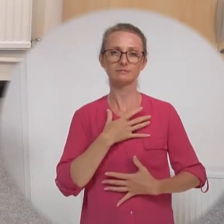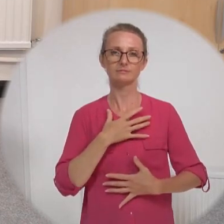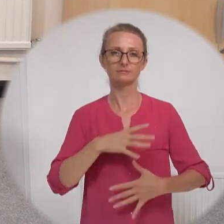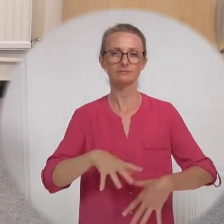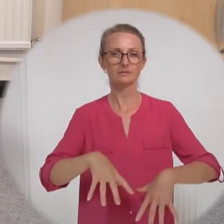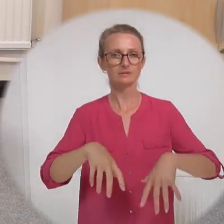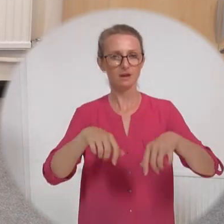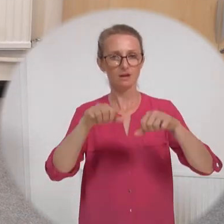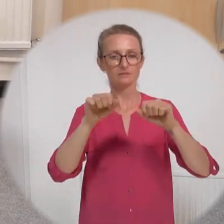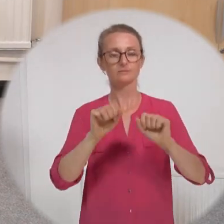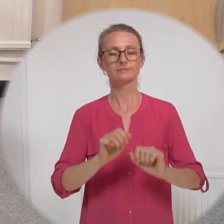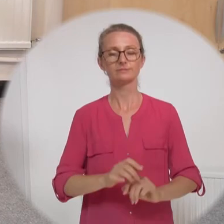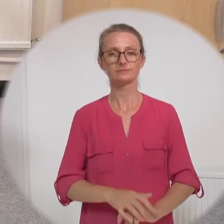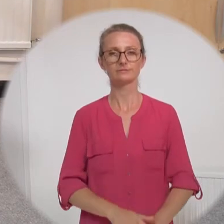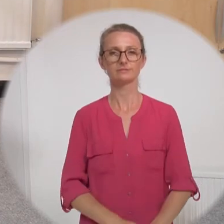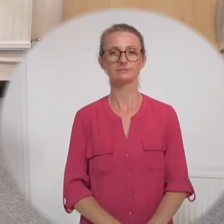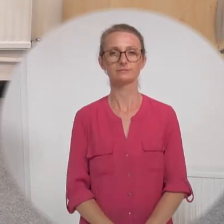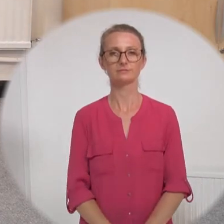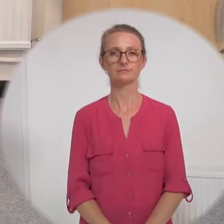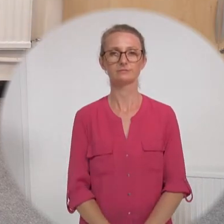and begin.